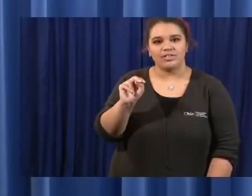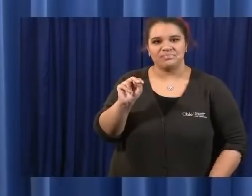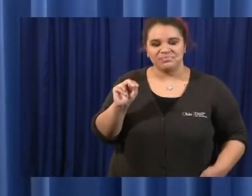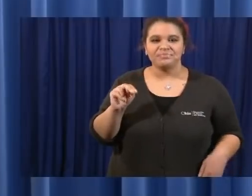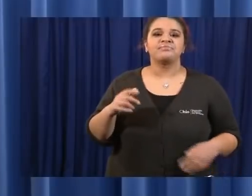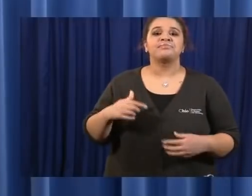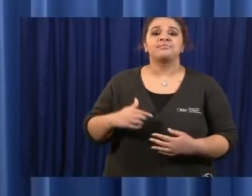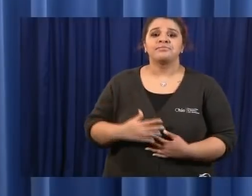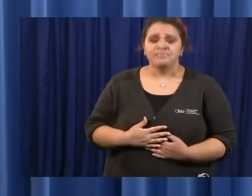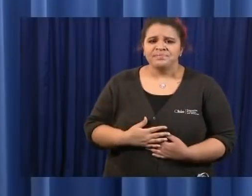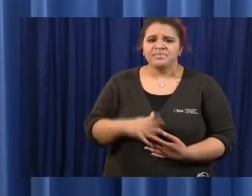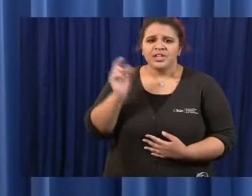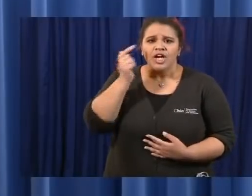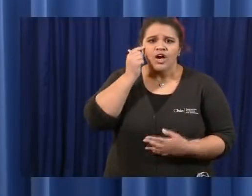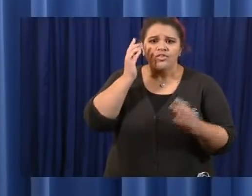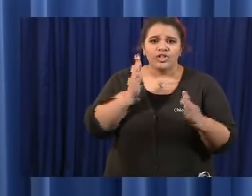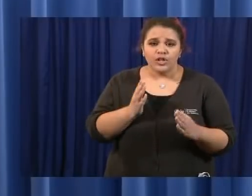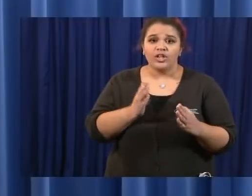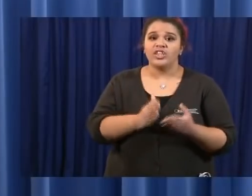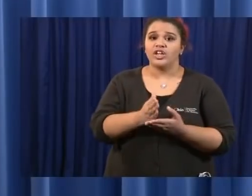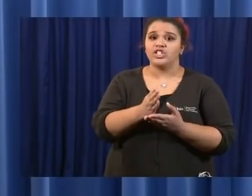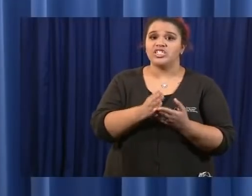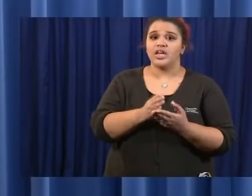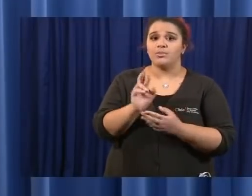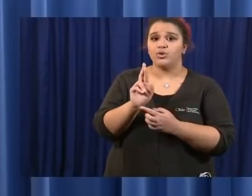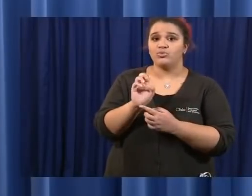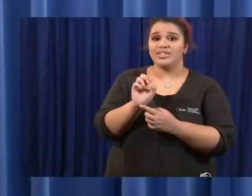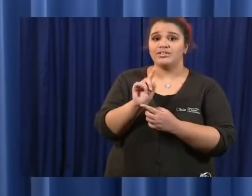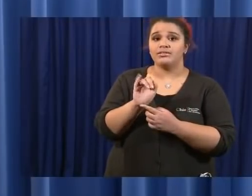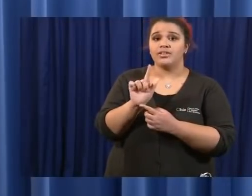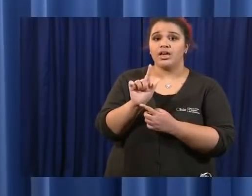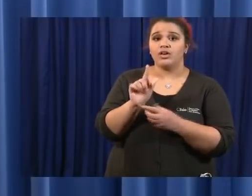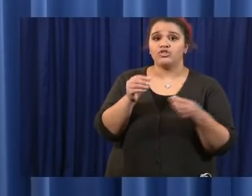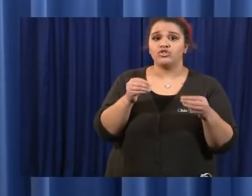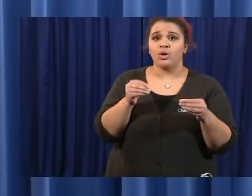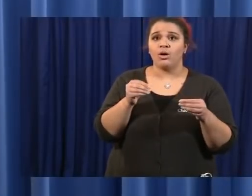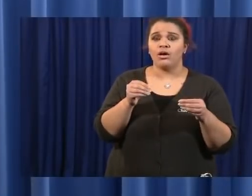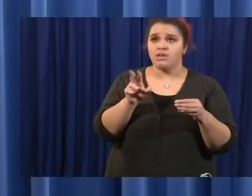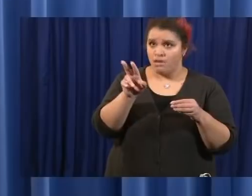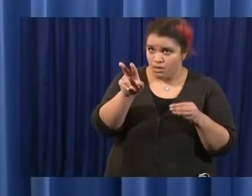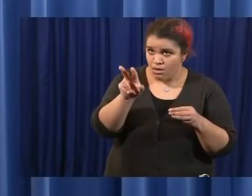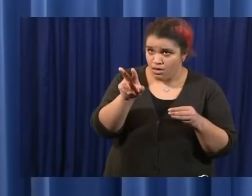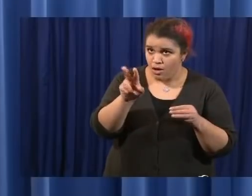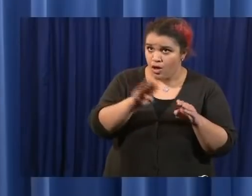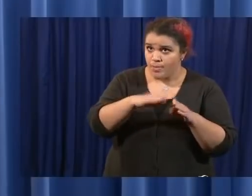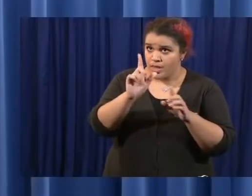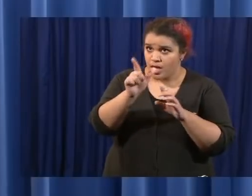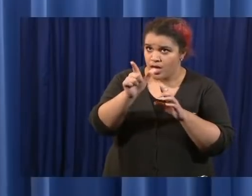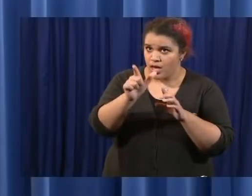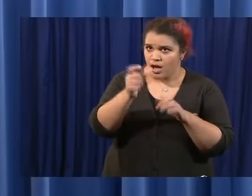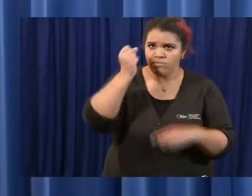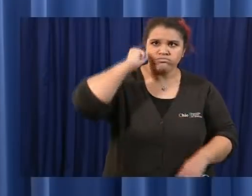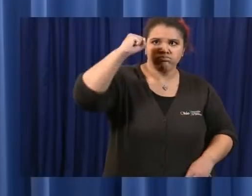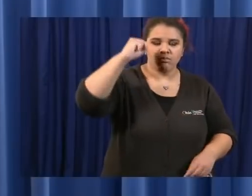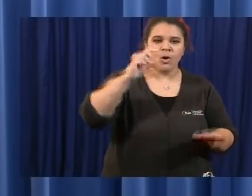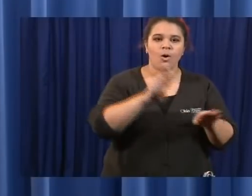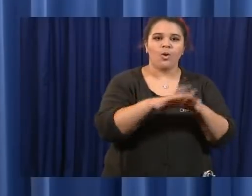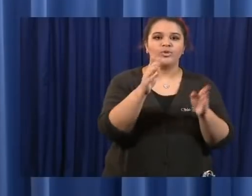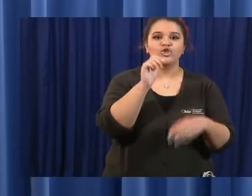that plan to open tomorrow in defiance of your order. What do you say to those businesses that are planning on doing that?